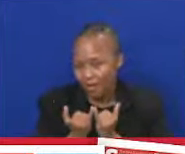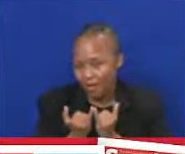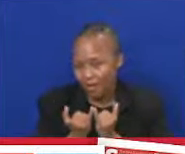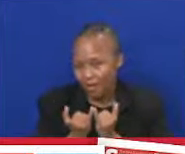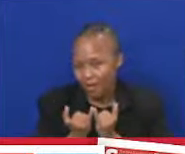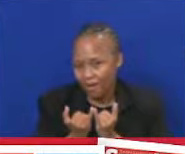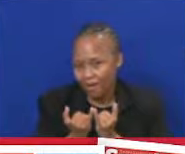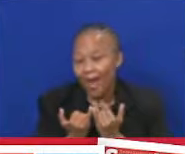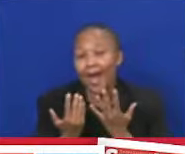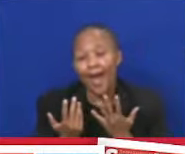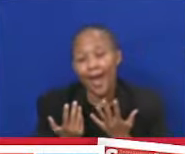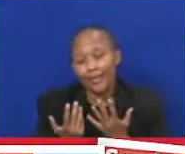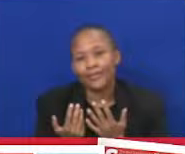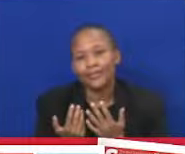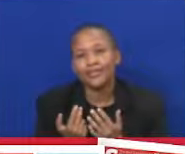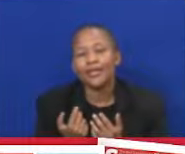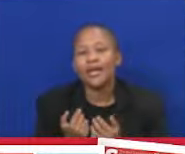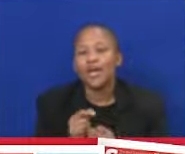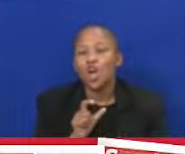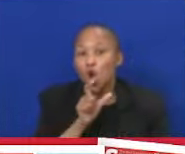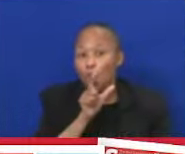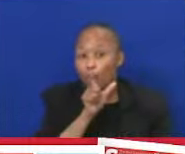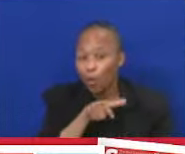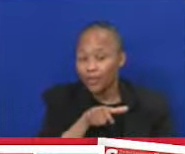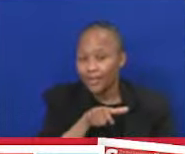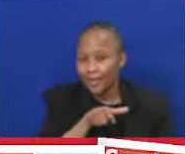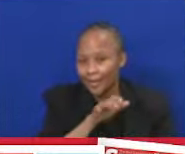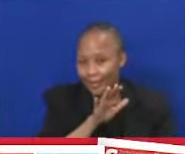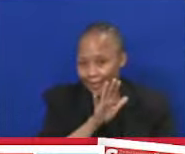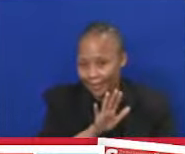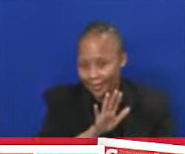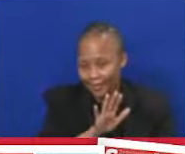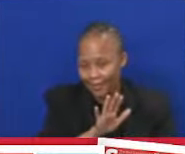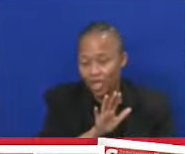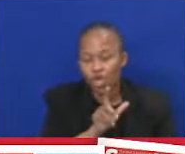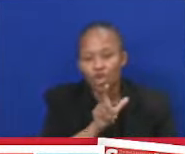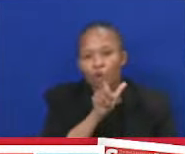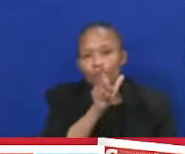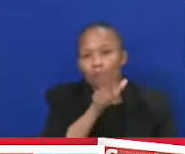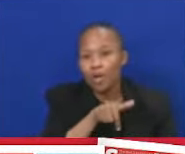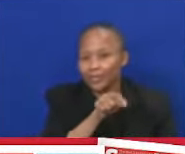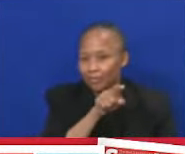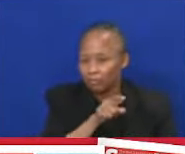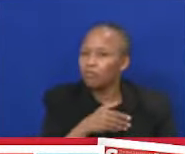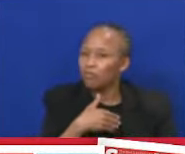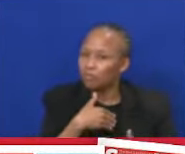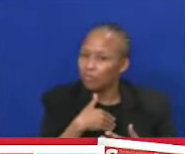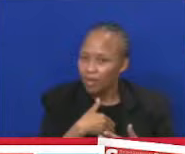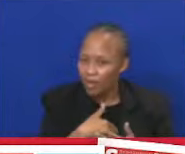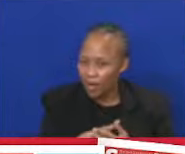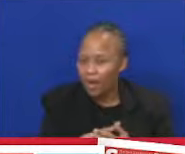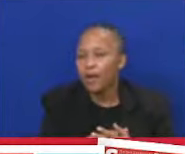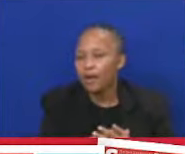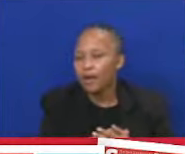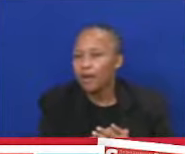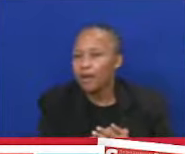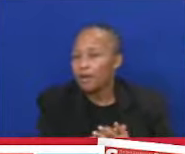with competencies to carry such firearm can be